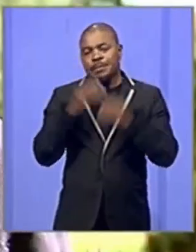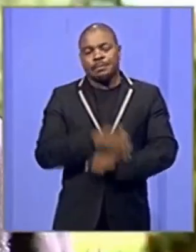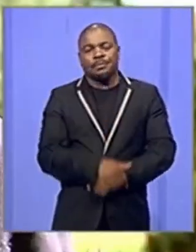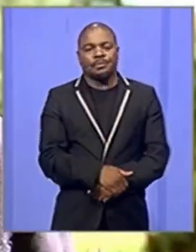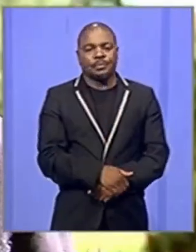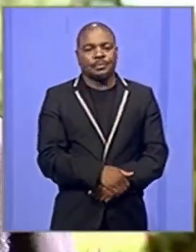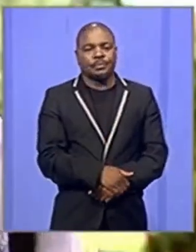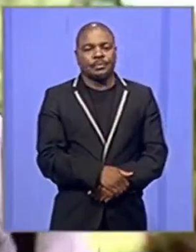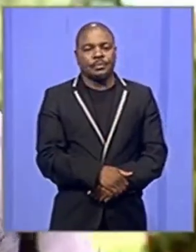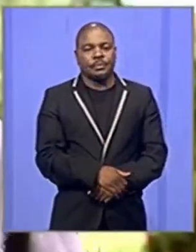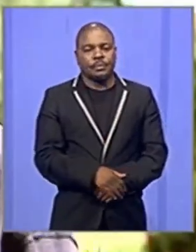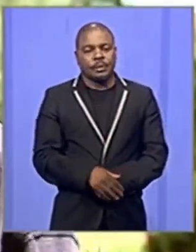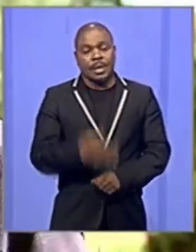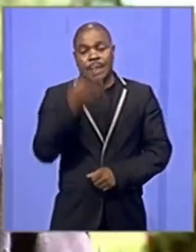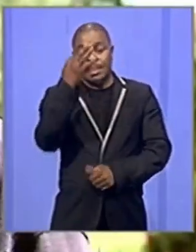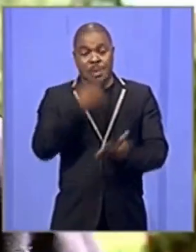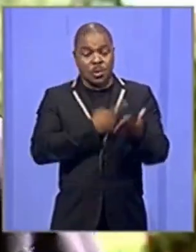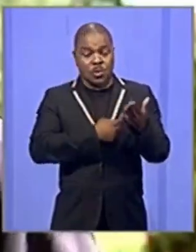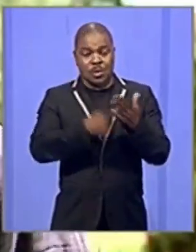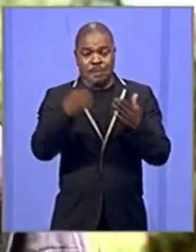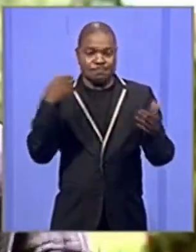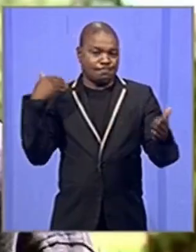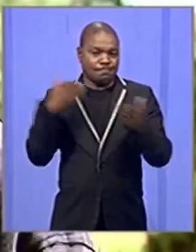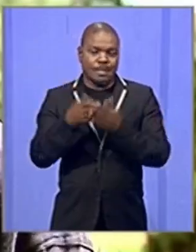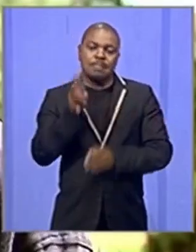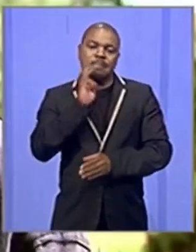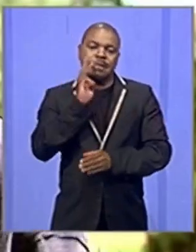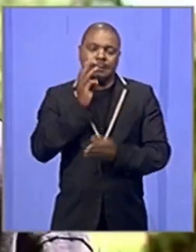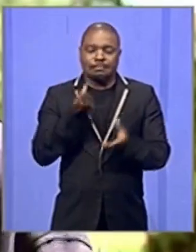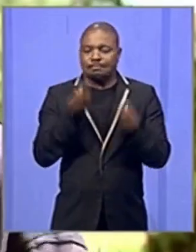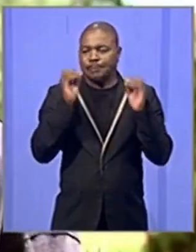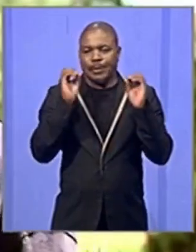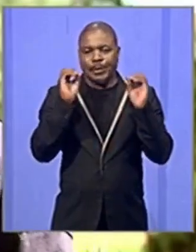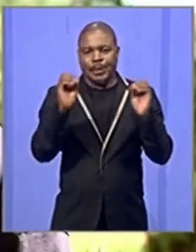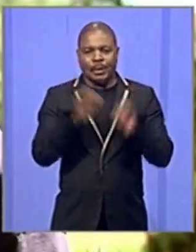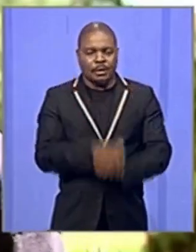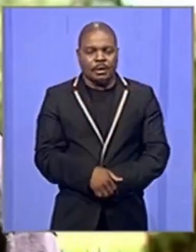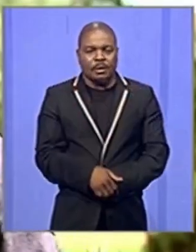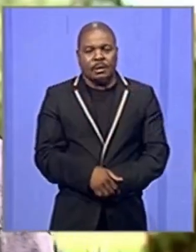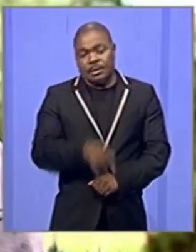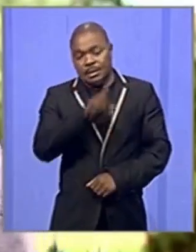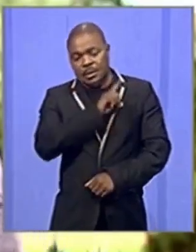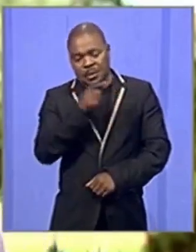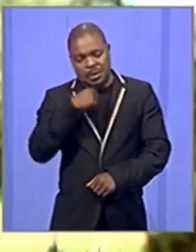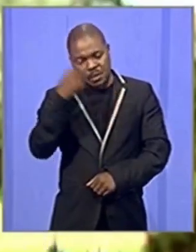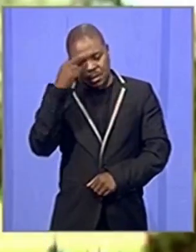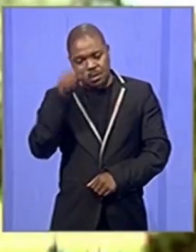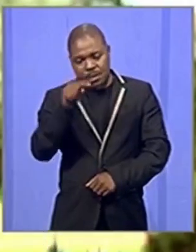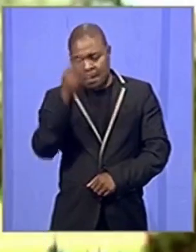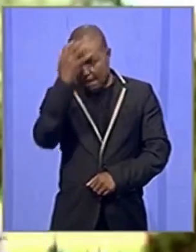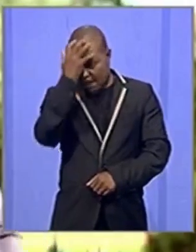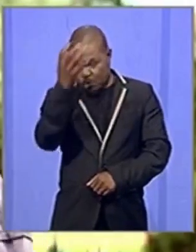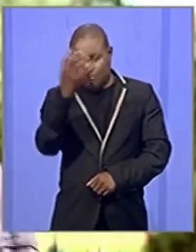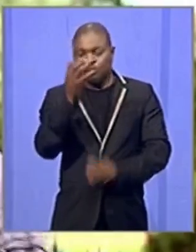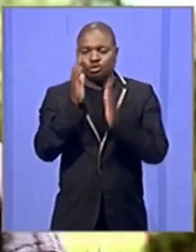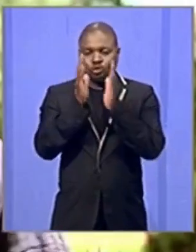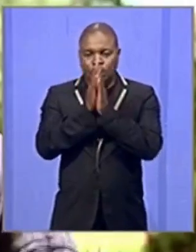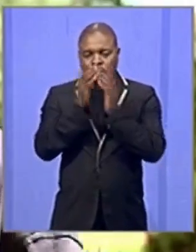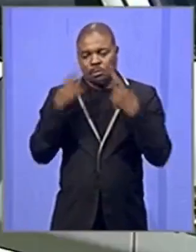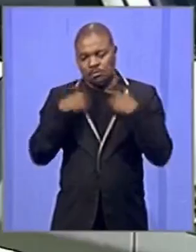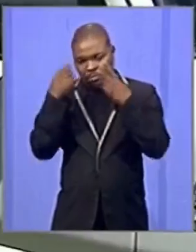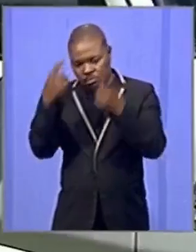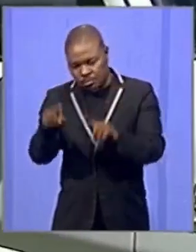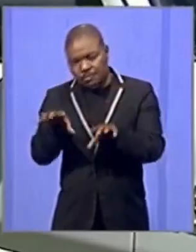le 3 weeks re sa kry metsi, so that's why re tla mo kerekeng ya ma-Muslim re tla go ga